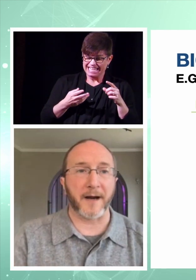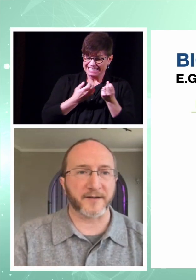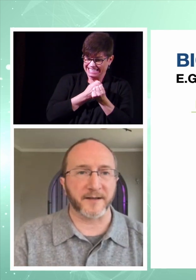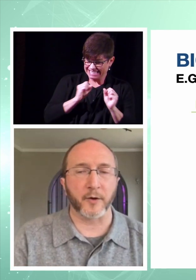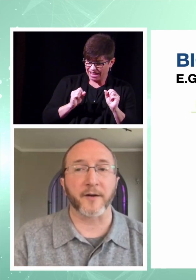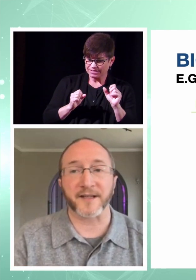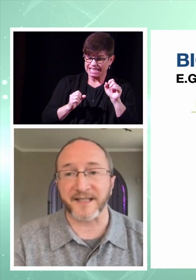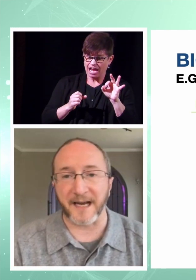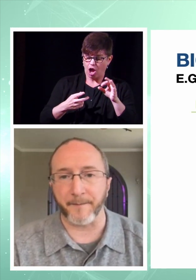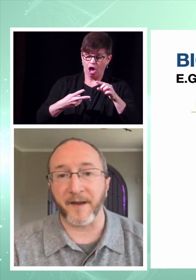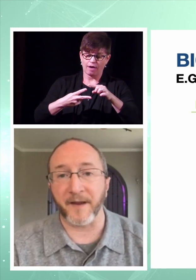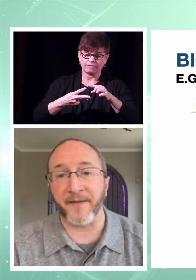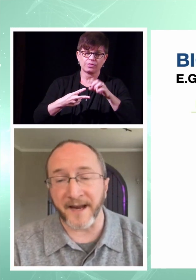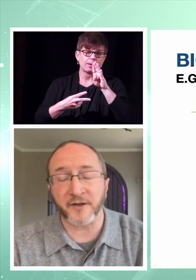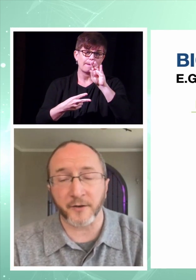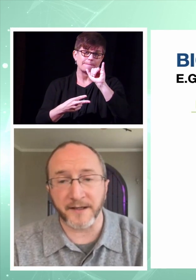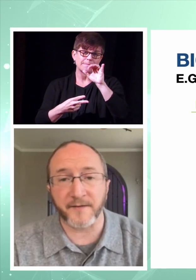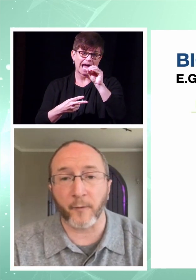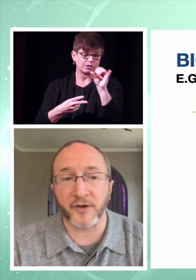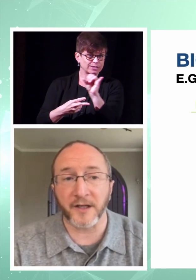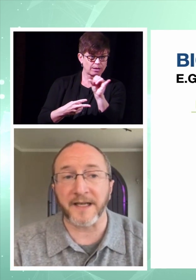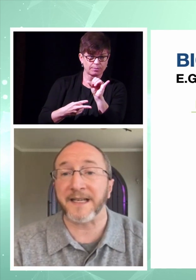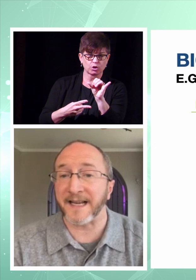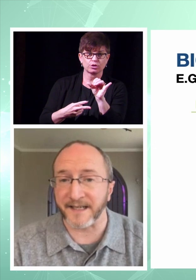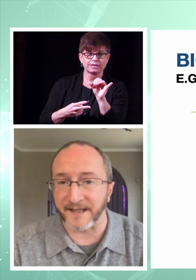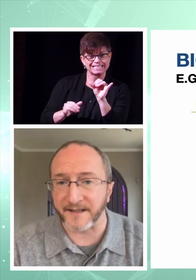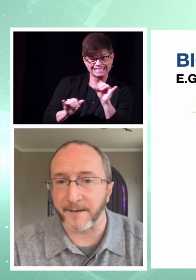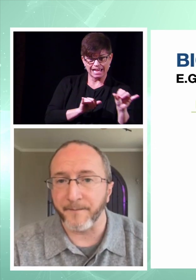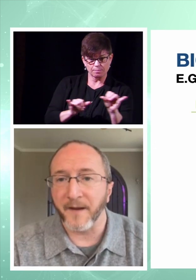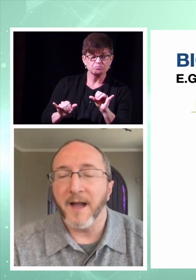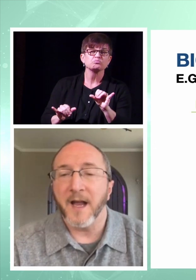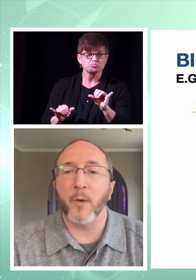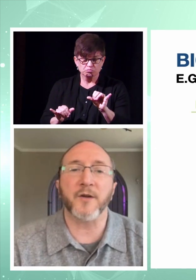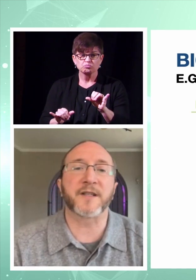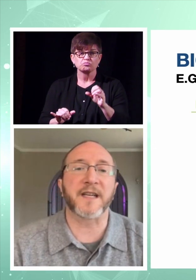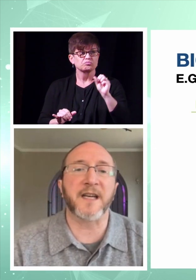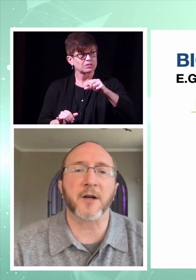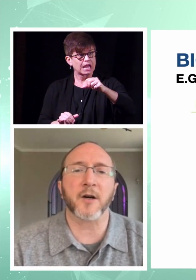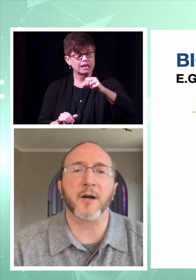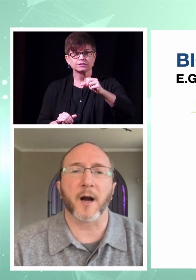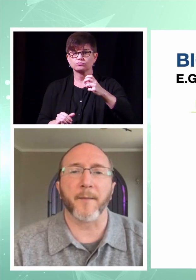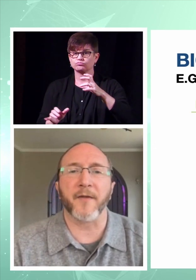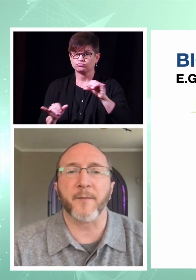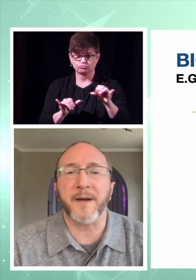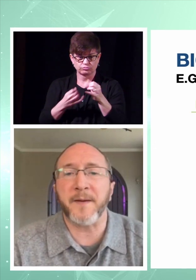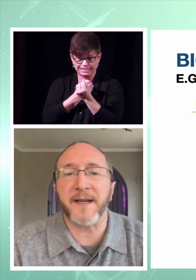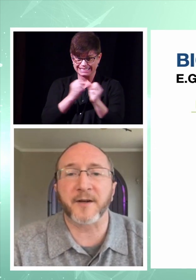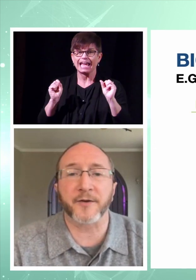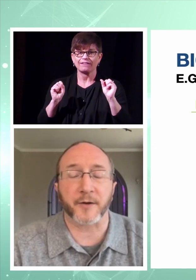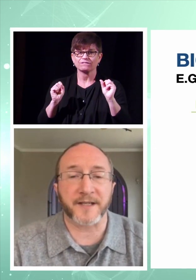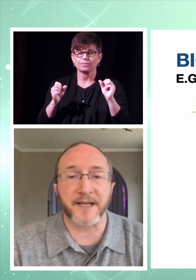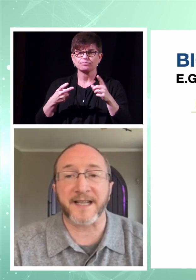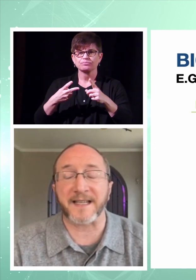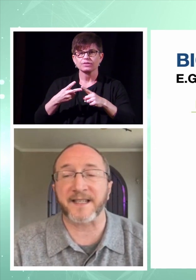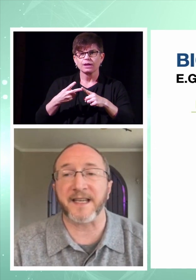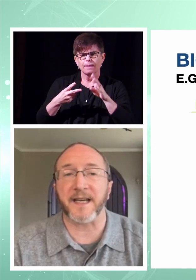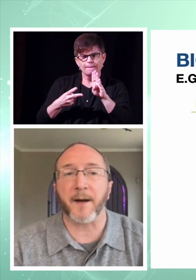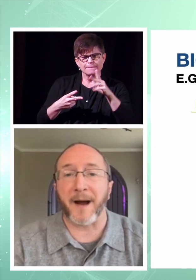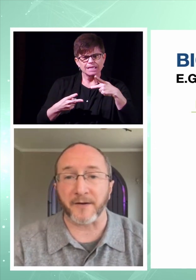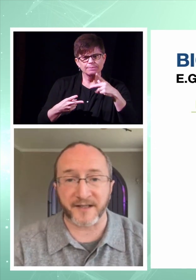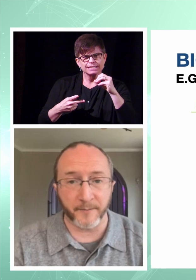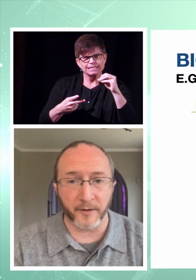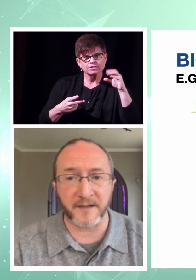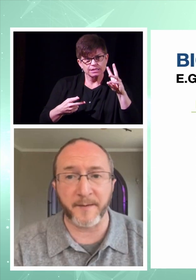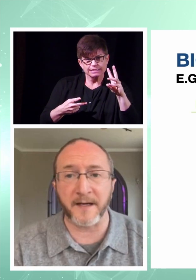of the biosimilar the same? And the answer is, fortunately, yes, it is. And what you see here, the BP006, that's